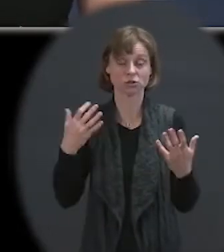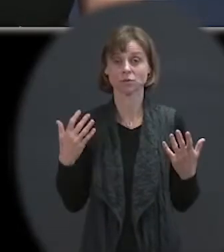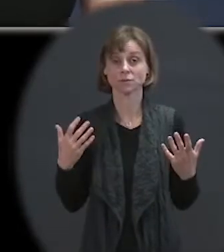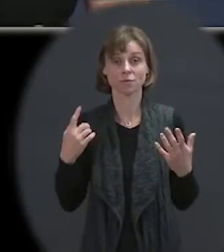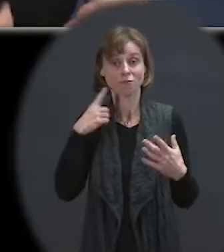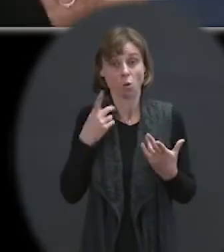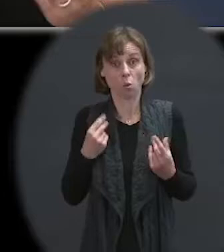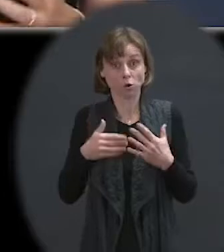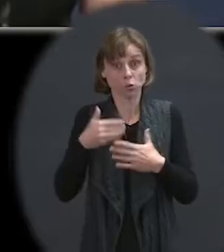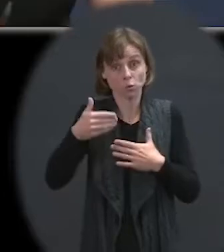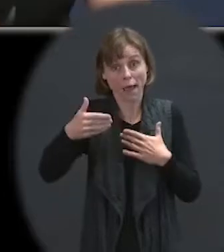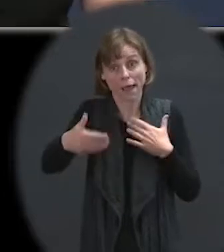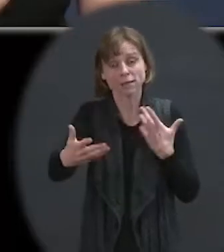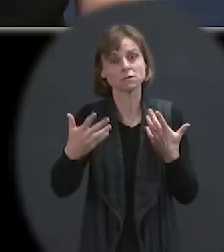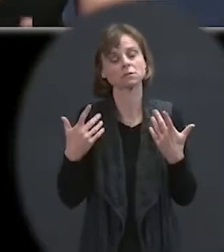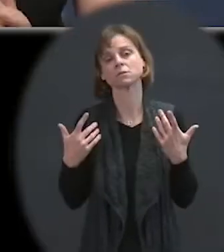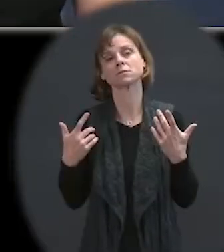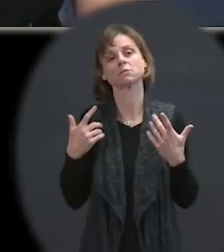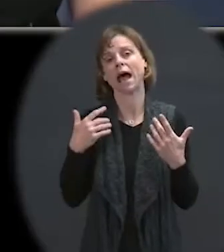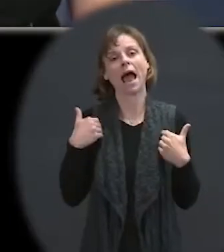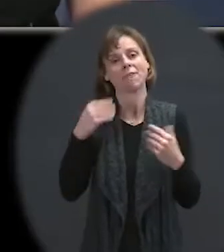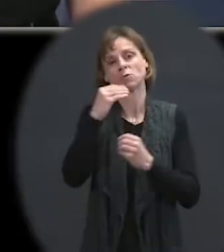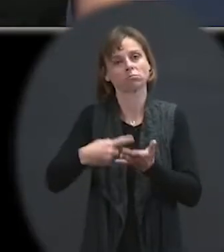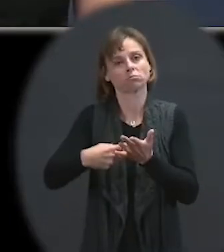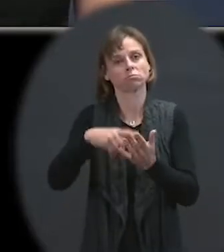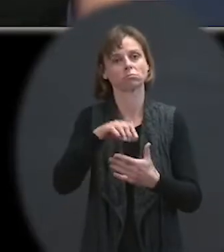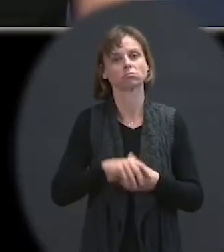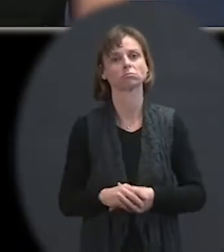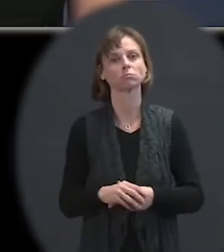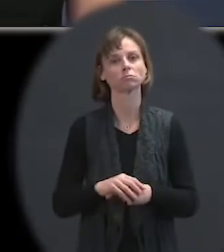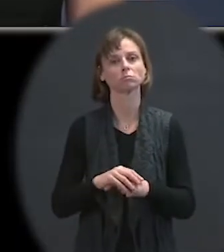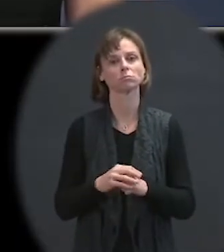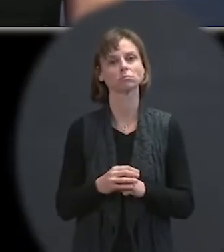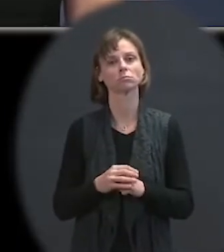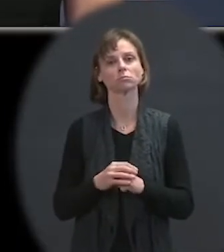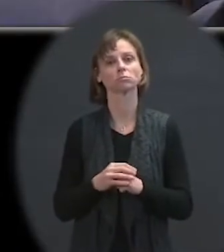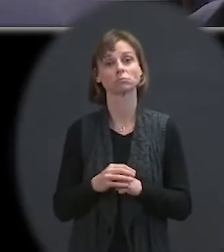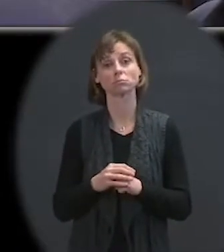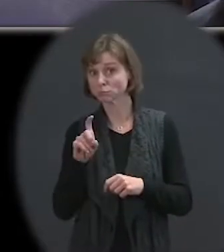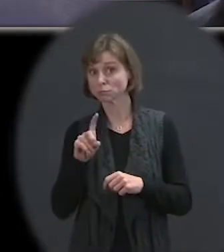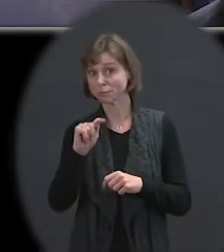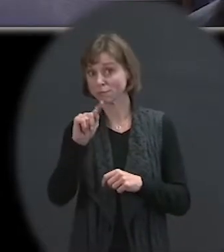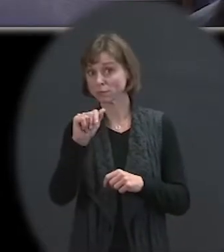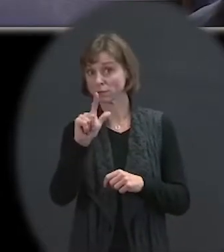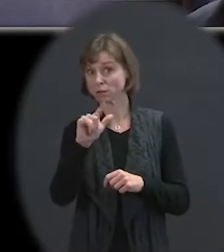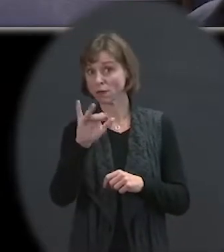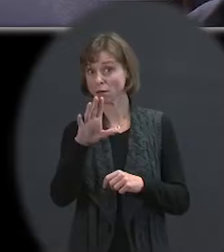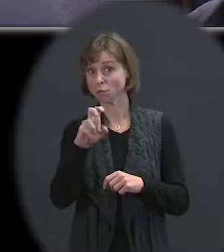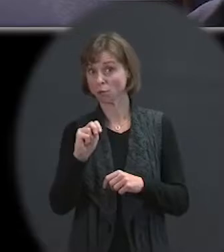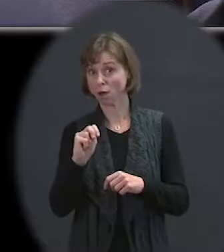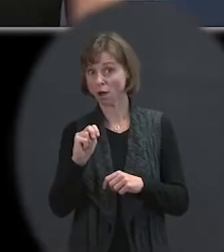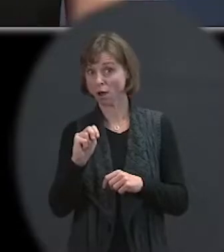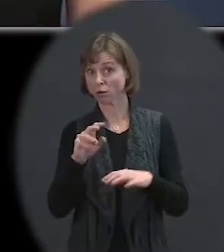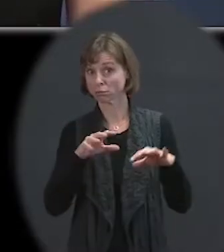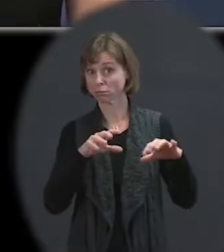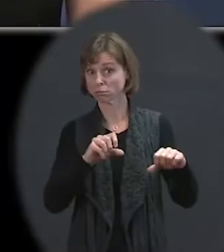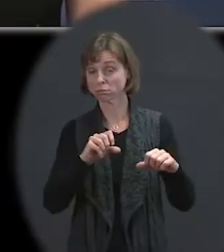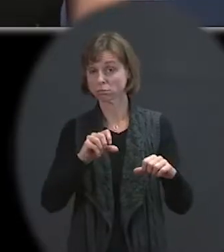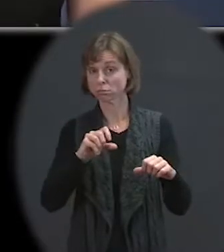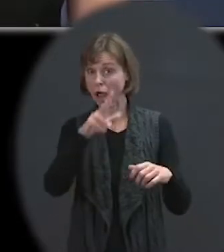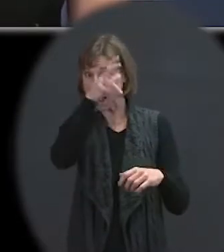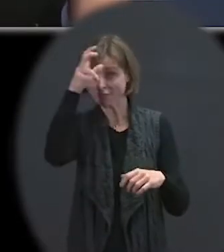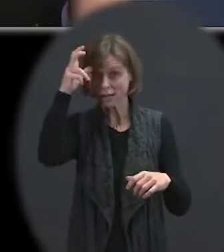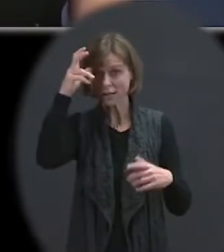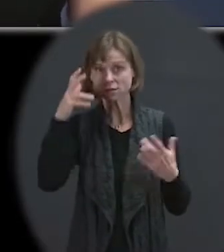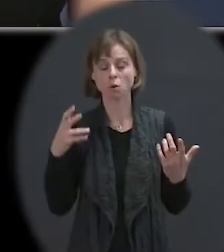on that. And once that's made, we can certainly have that conversation. Okay. With that, if the Taliban ruled Afghanistan? Certainly, I wouldn't